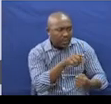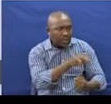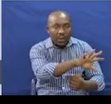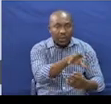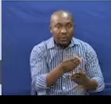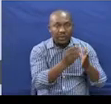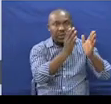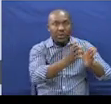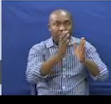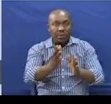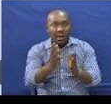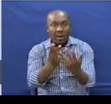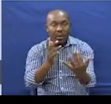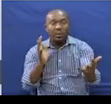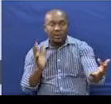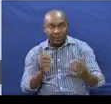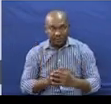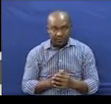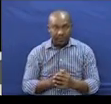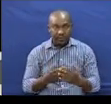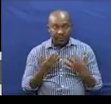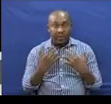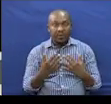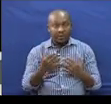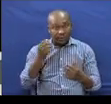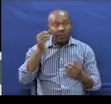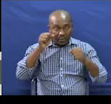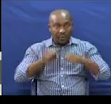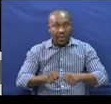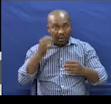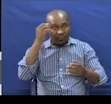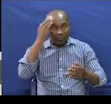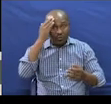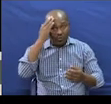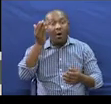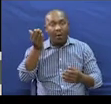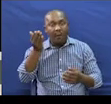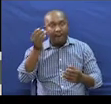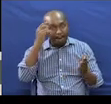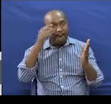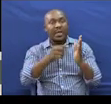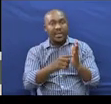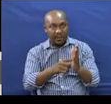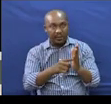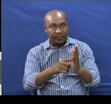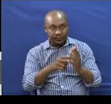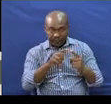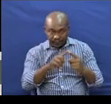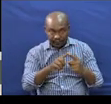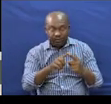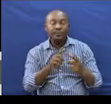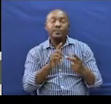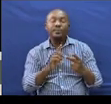So before knowing the meaning of human populations, we are supposed to know the meaning of population. Then after knowing the meaning of